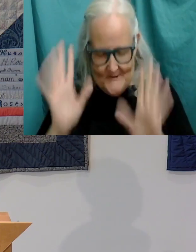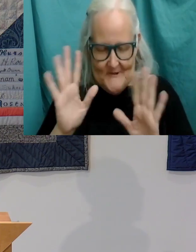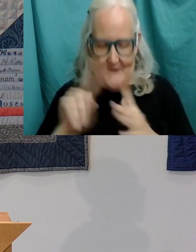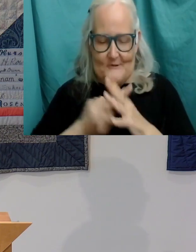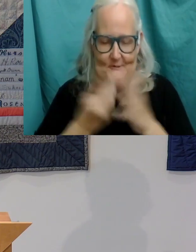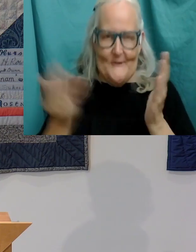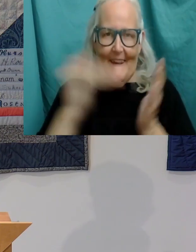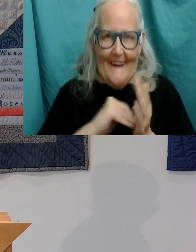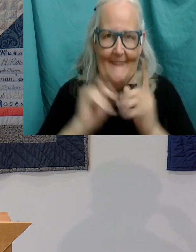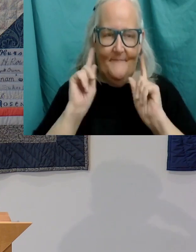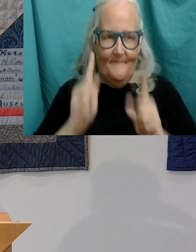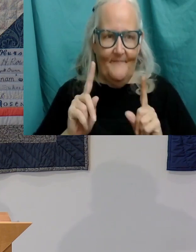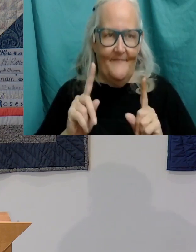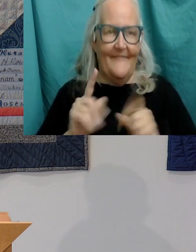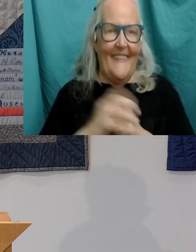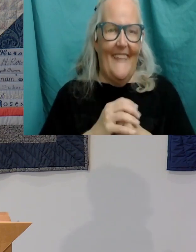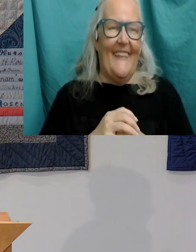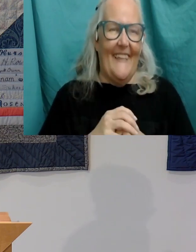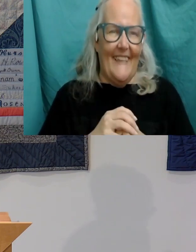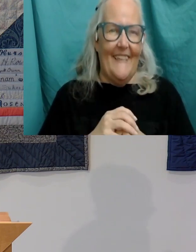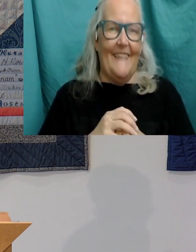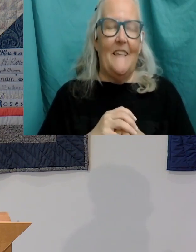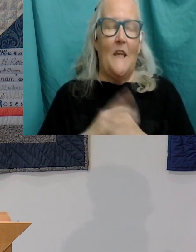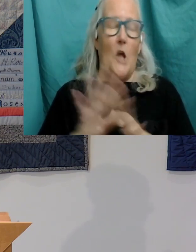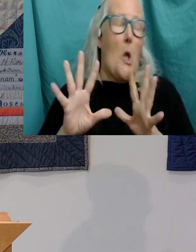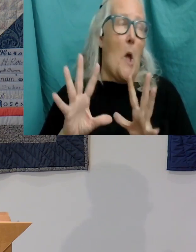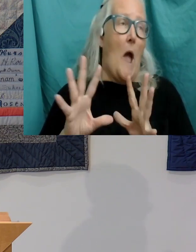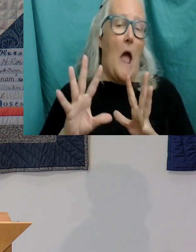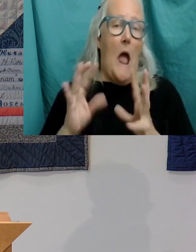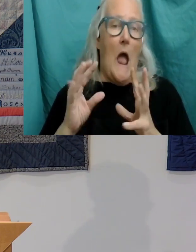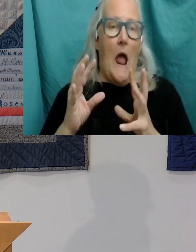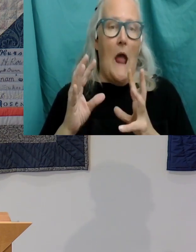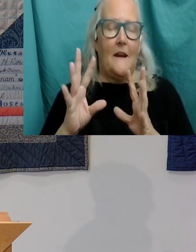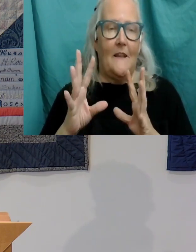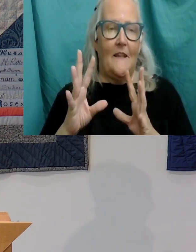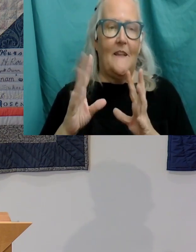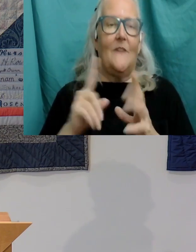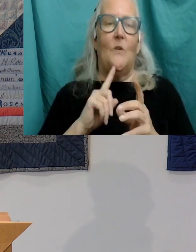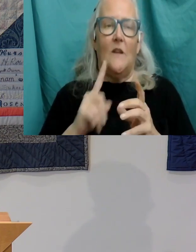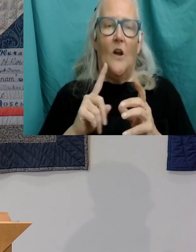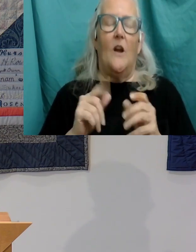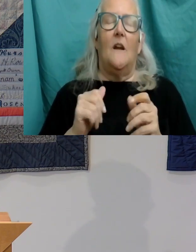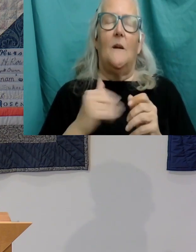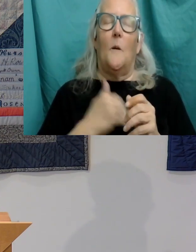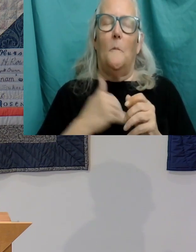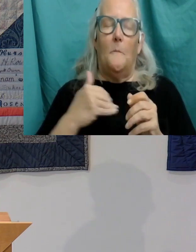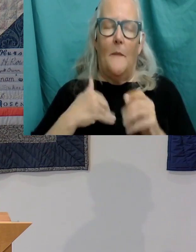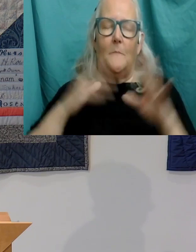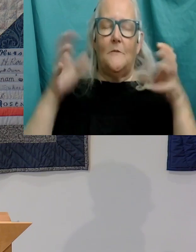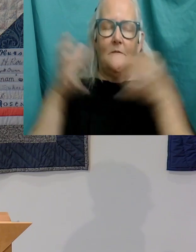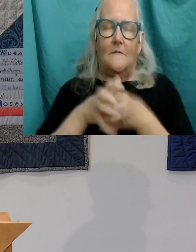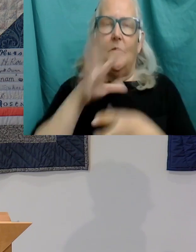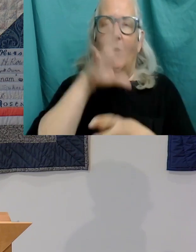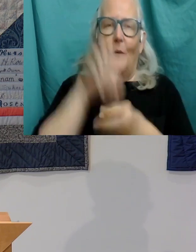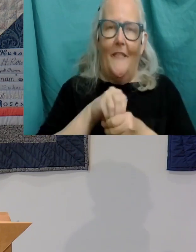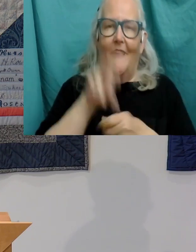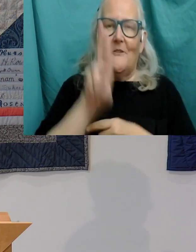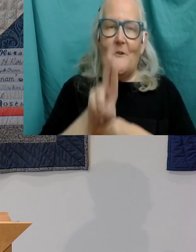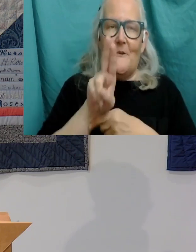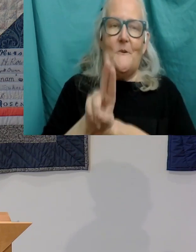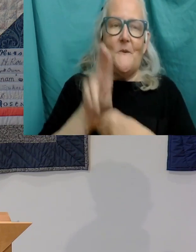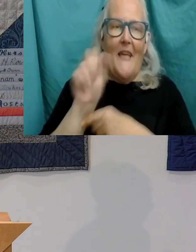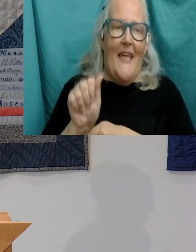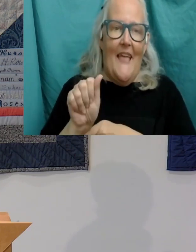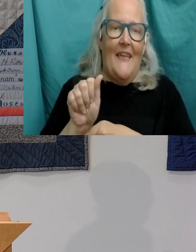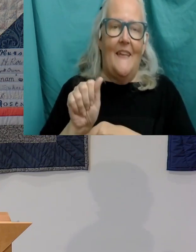Is it the light? It's blinding. We are a member congregation of the Unitarian Universalist Association, and we are one small